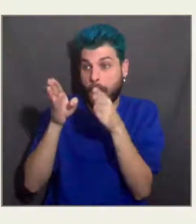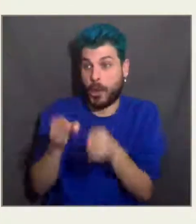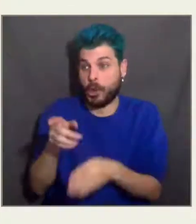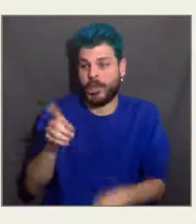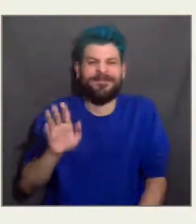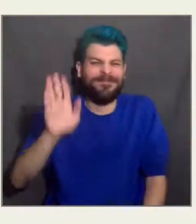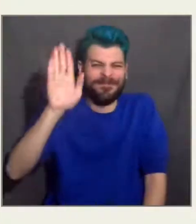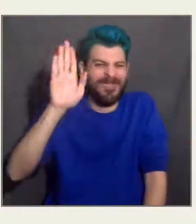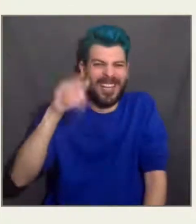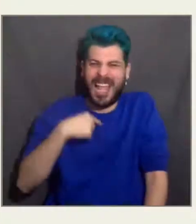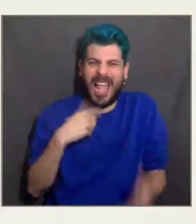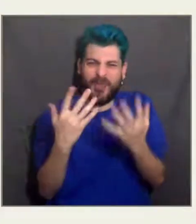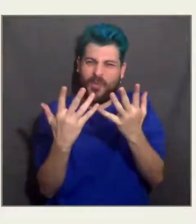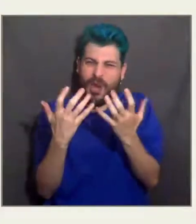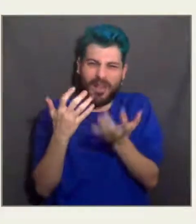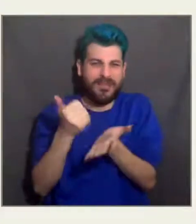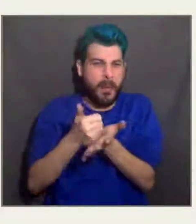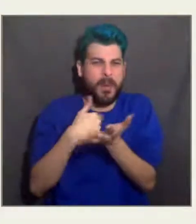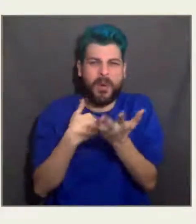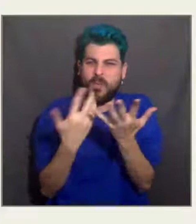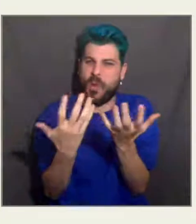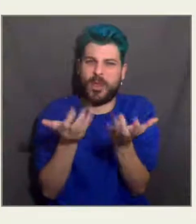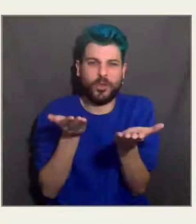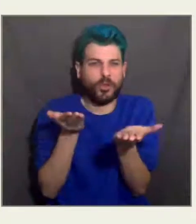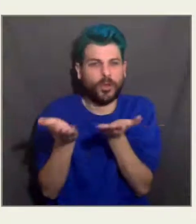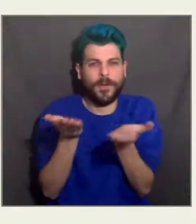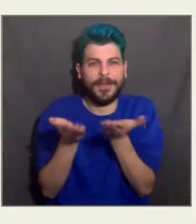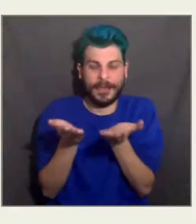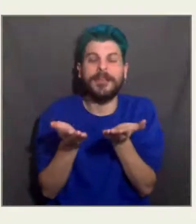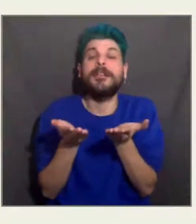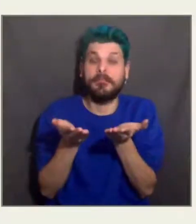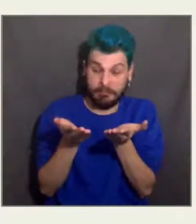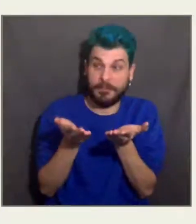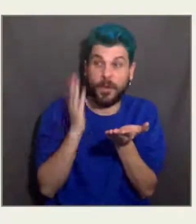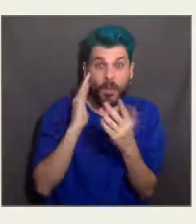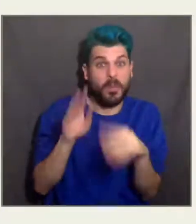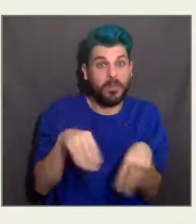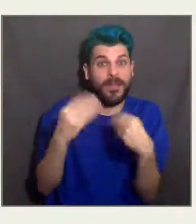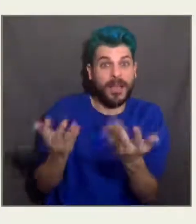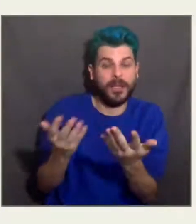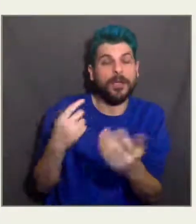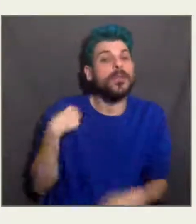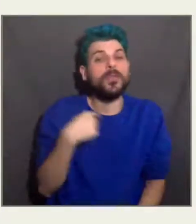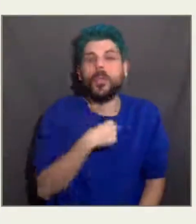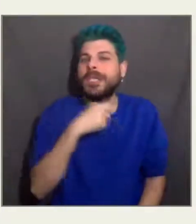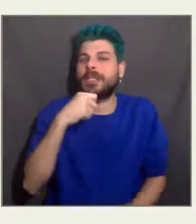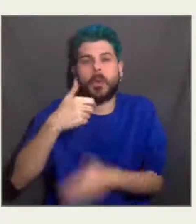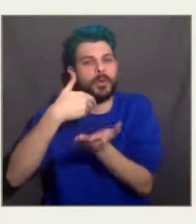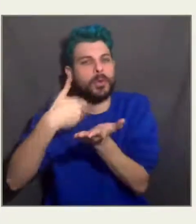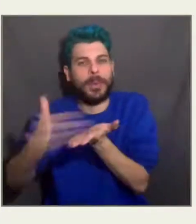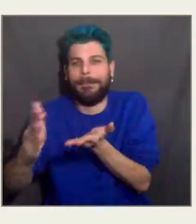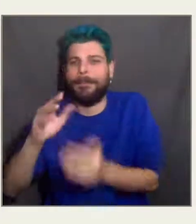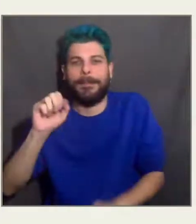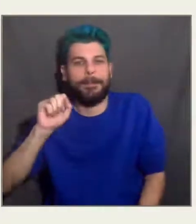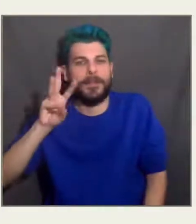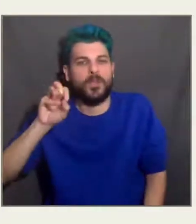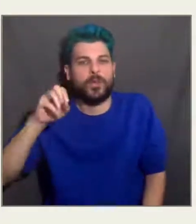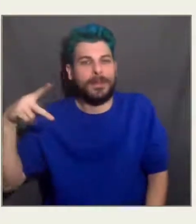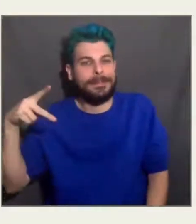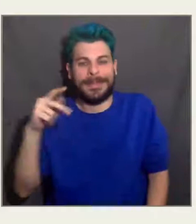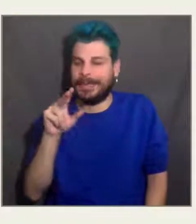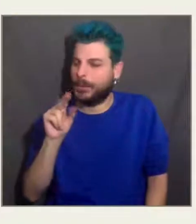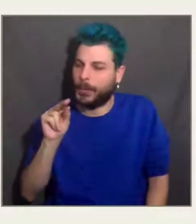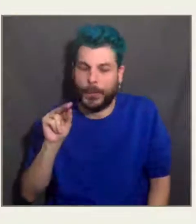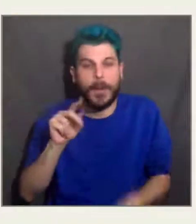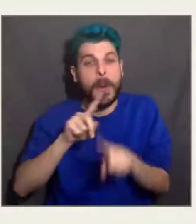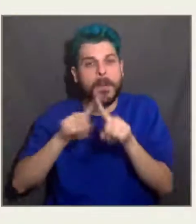we don't do sweeps, but what we do is manage our own land in terms of our parks, all of our assets, to make sure that if there